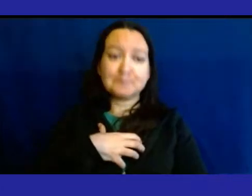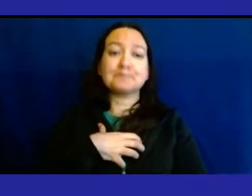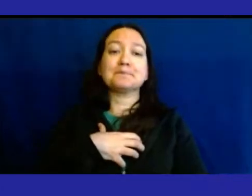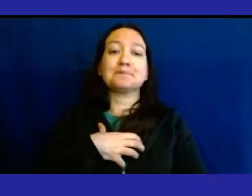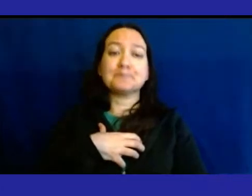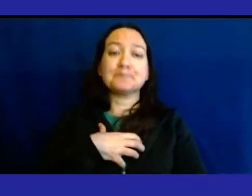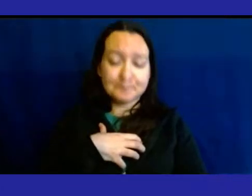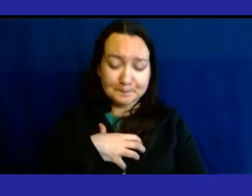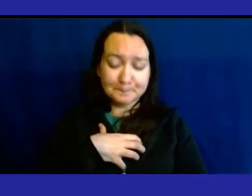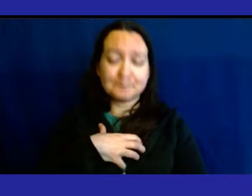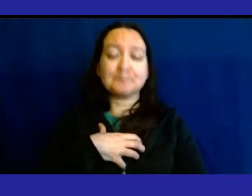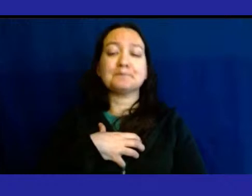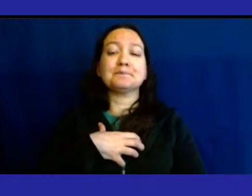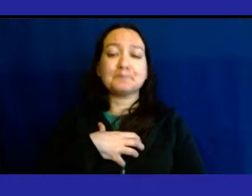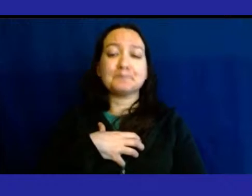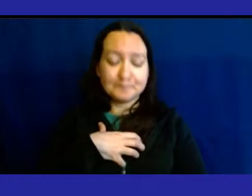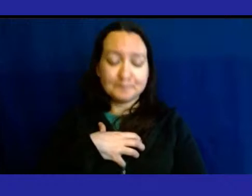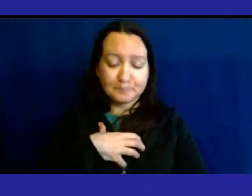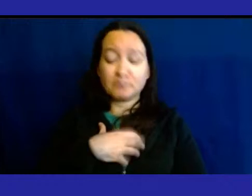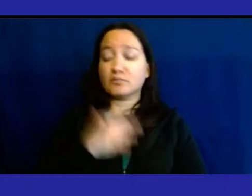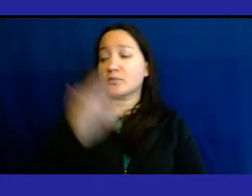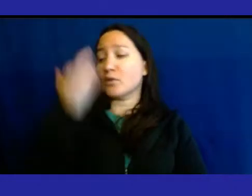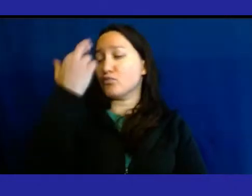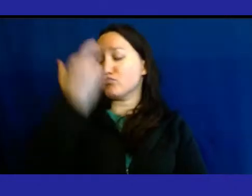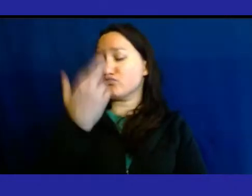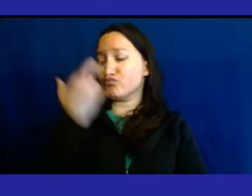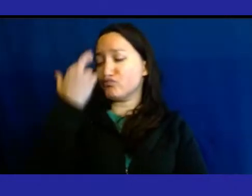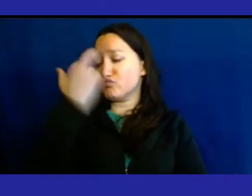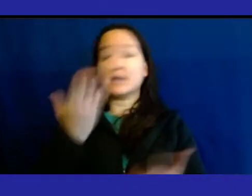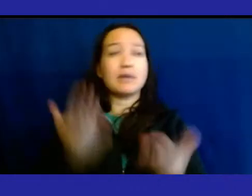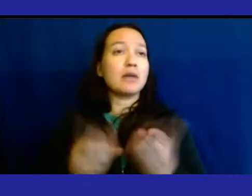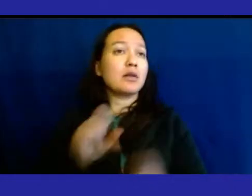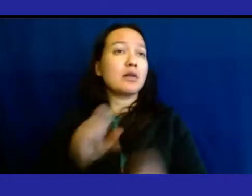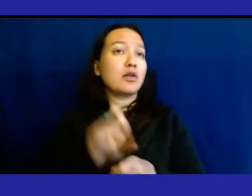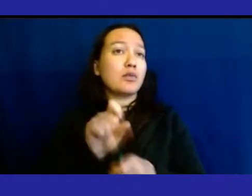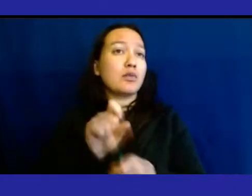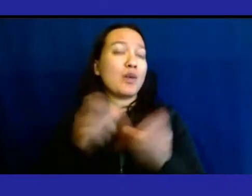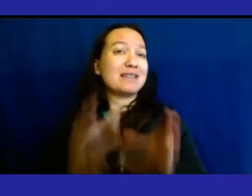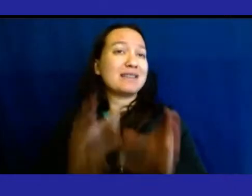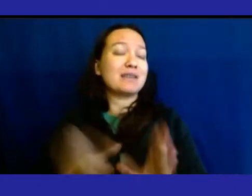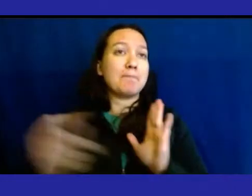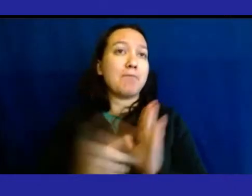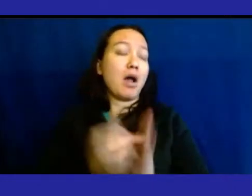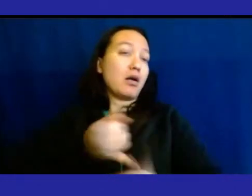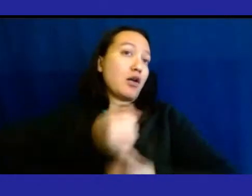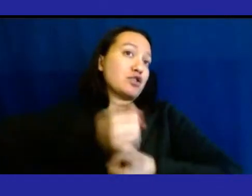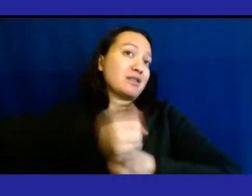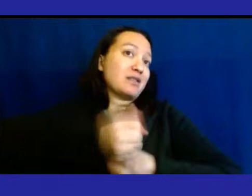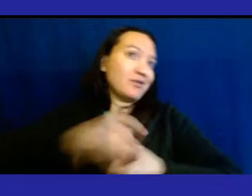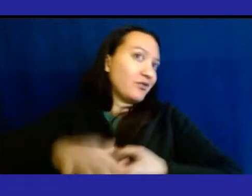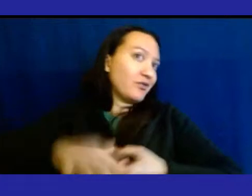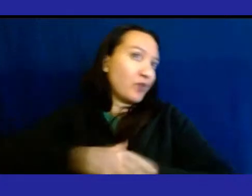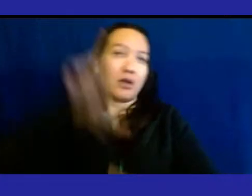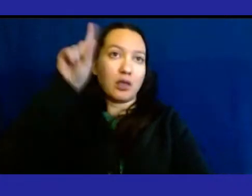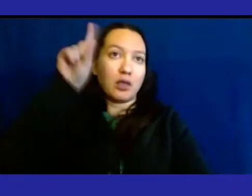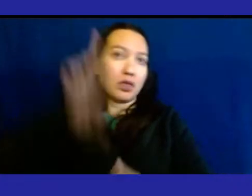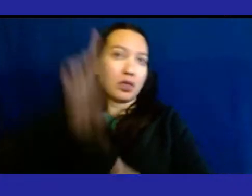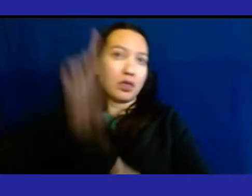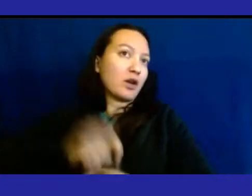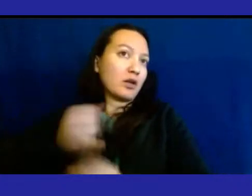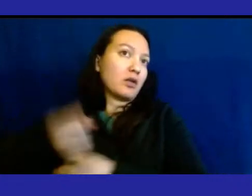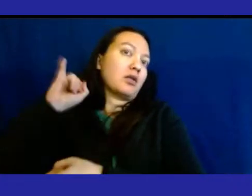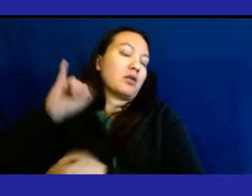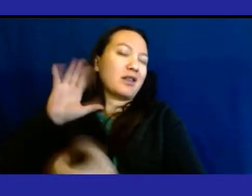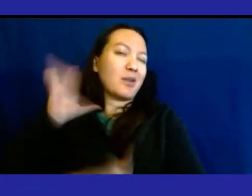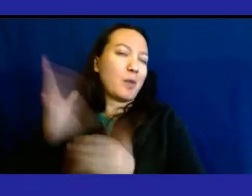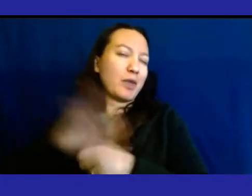which could be because maybe employees are back on site fully. We don't have as many working remotely as we did during the